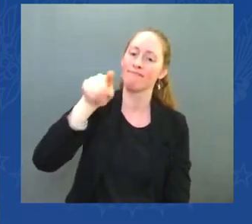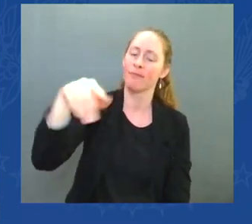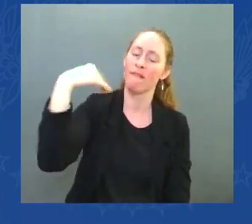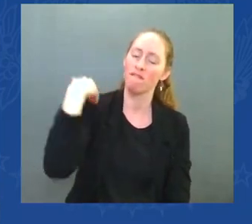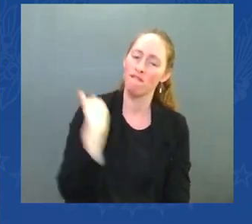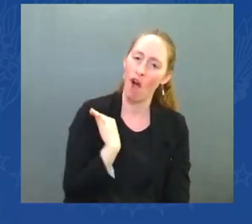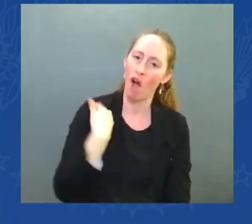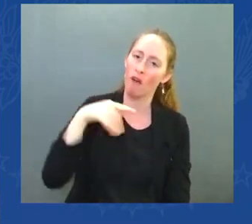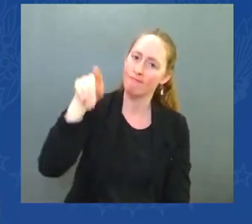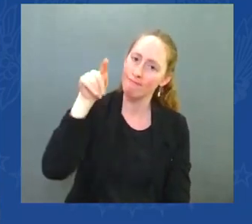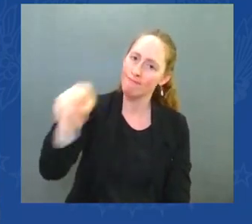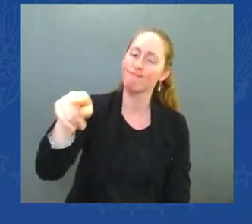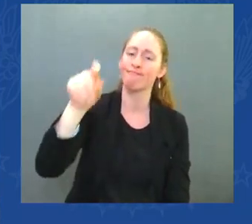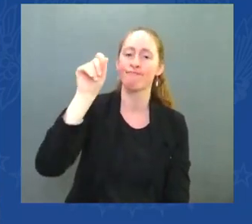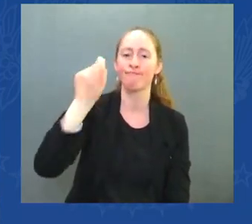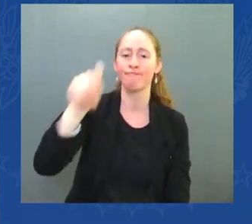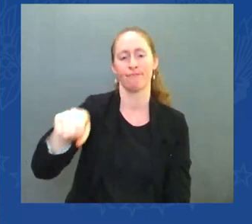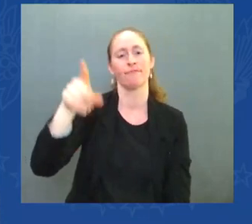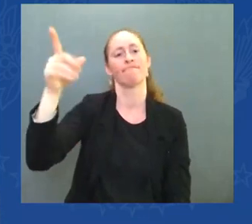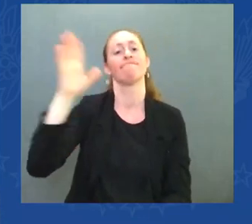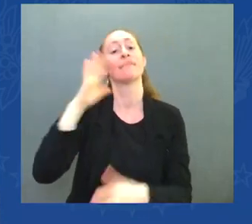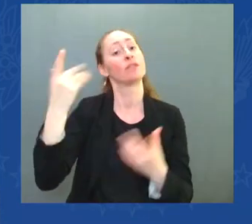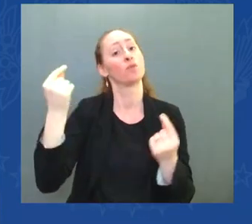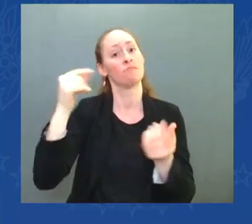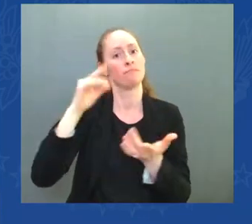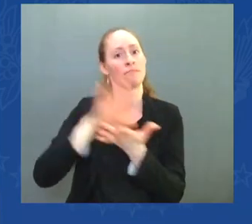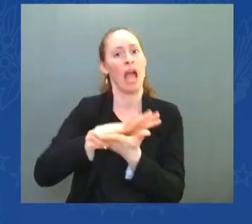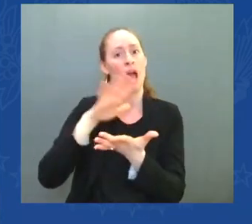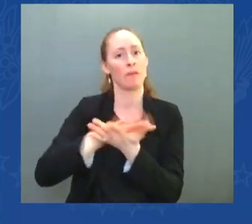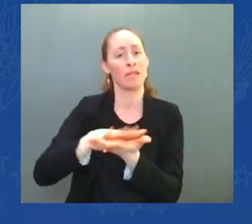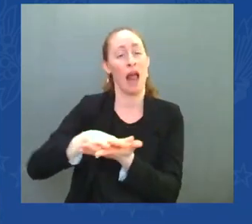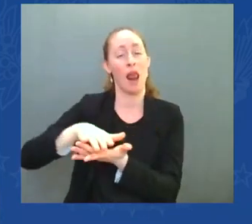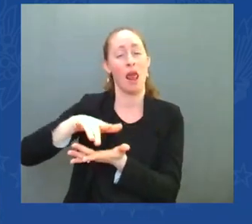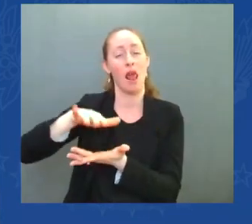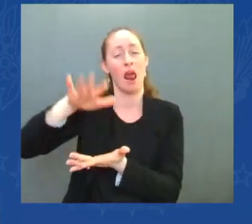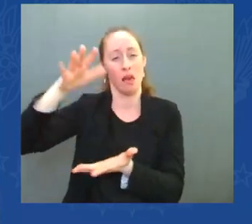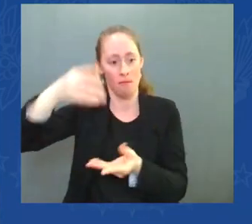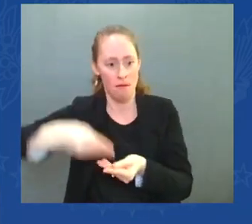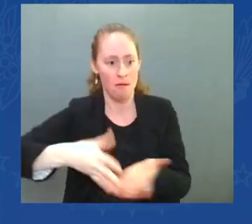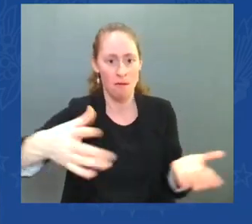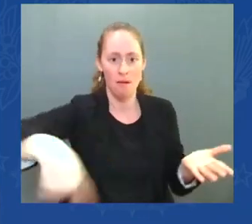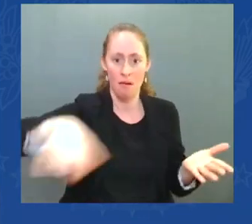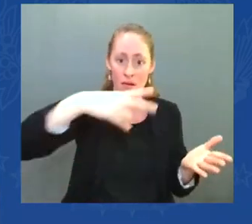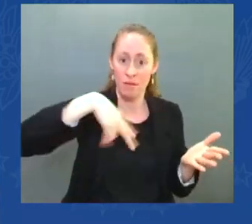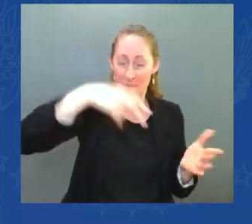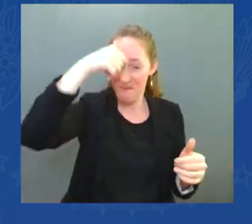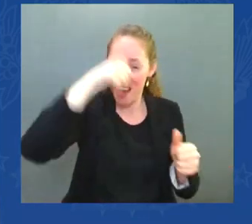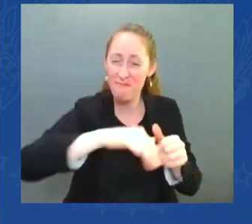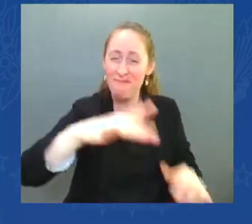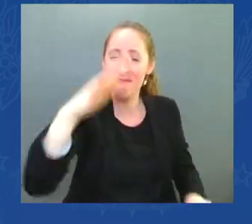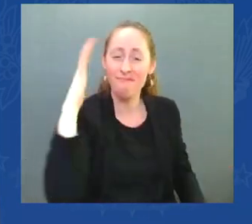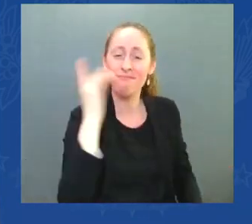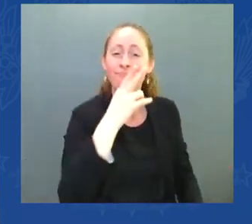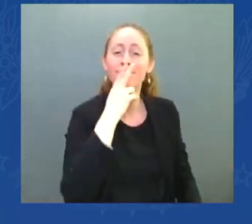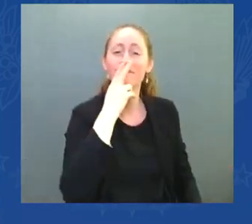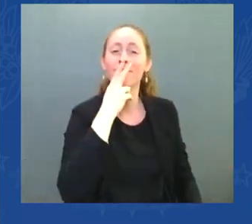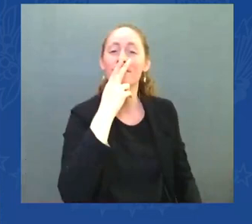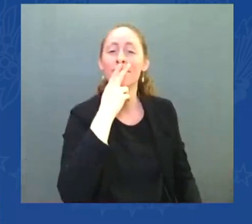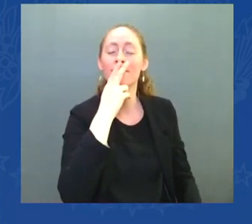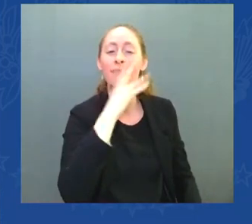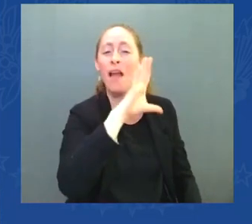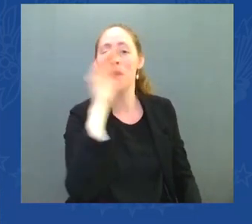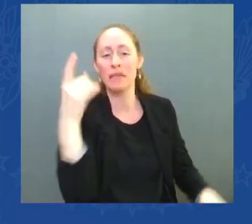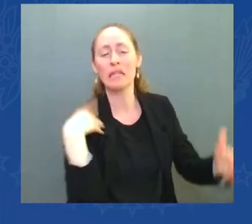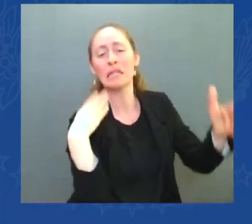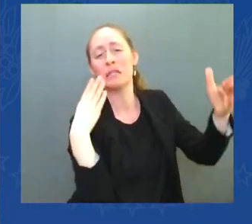really understood what cigarette manufacturers are doing to our kids and our families. Now, we may begin to see what gun